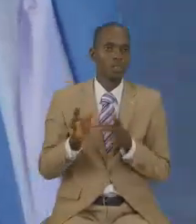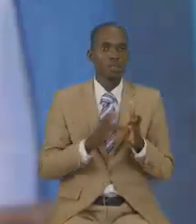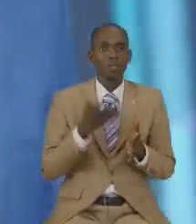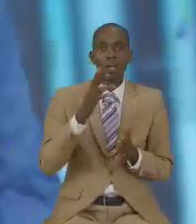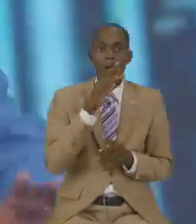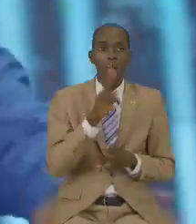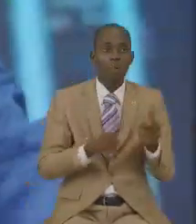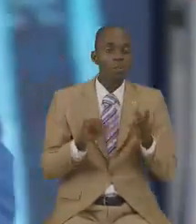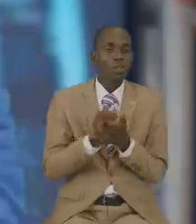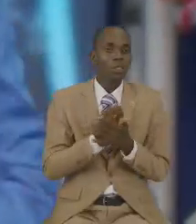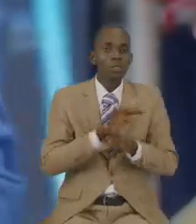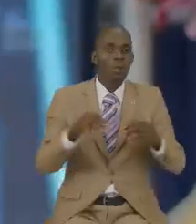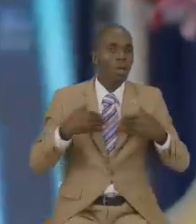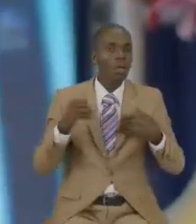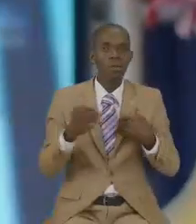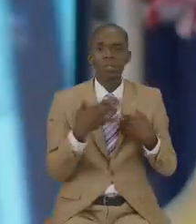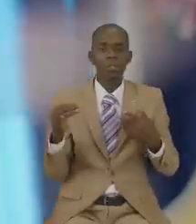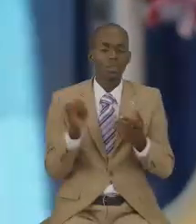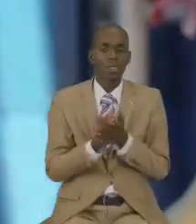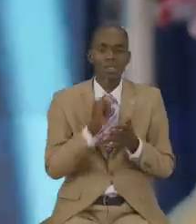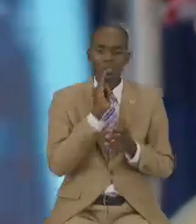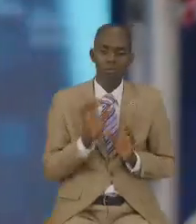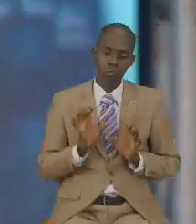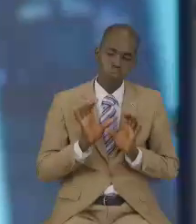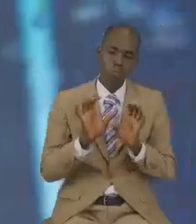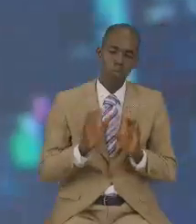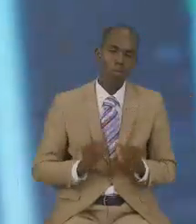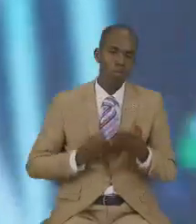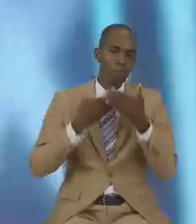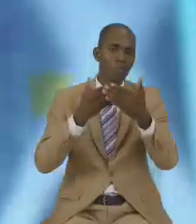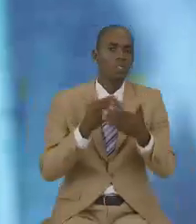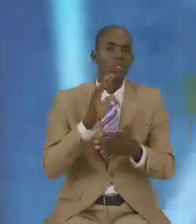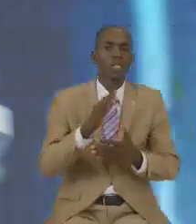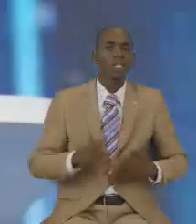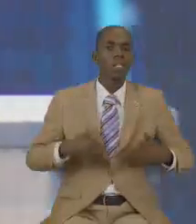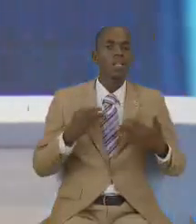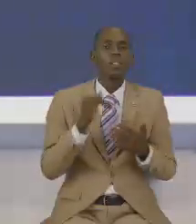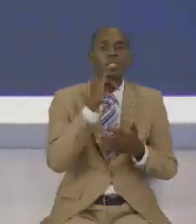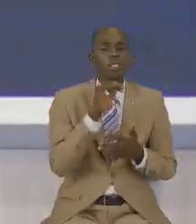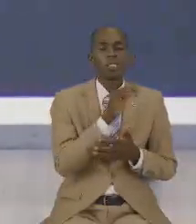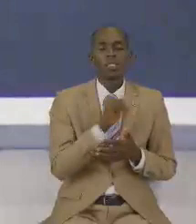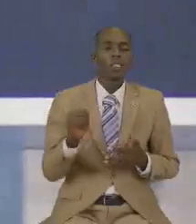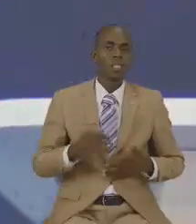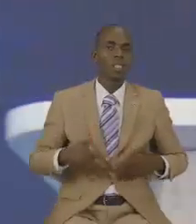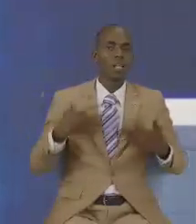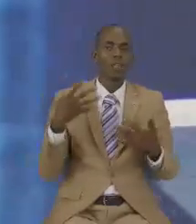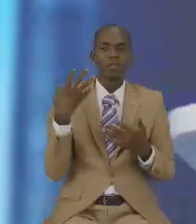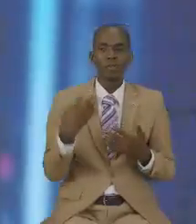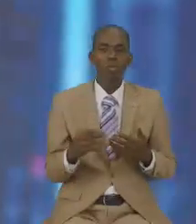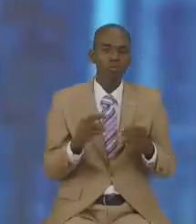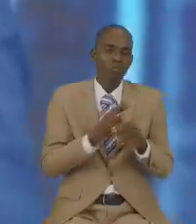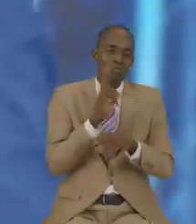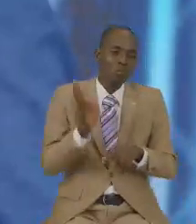don't have anything they are pressing towards. Their life is a life of routine. What they